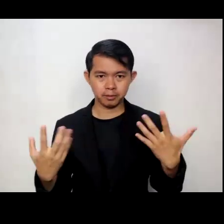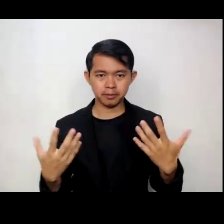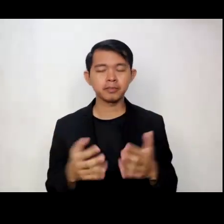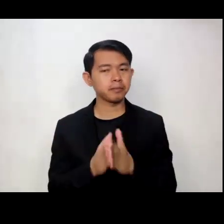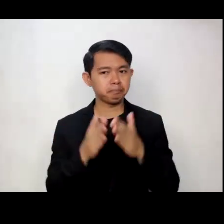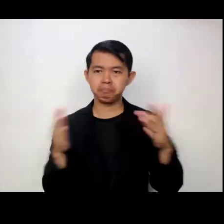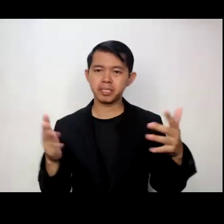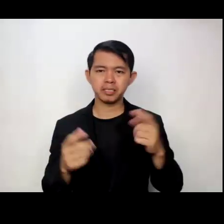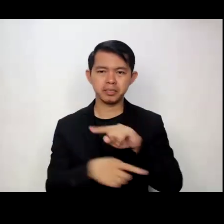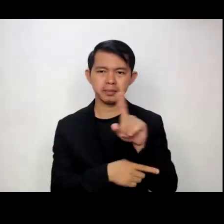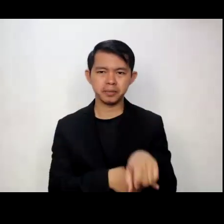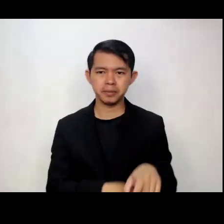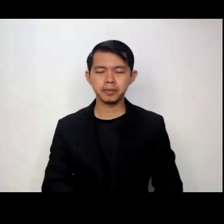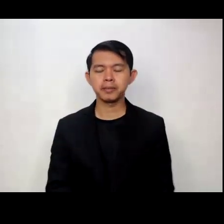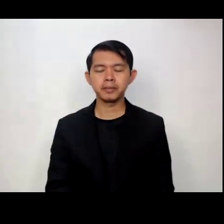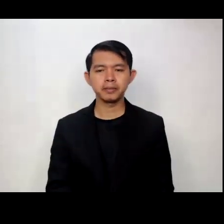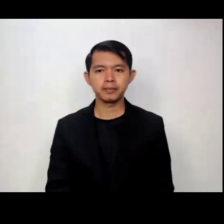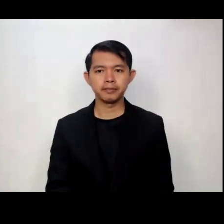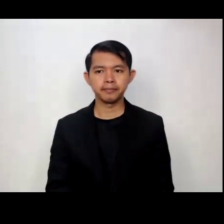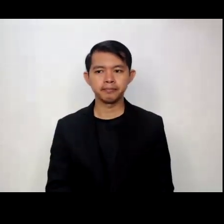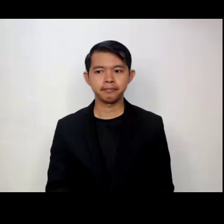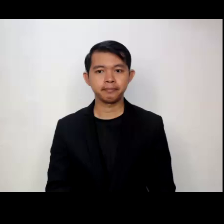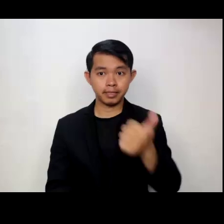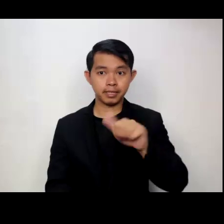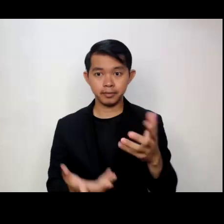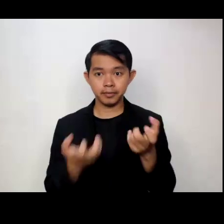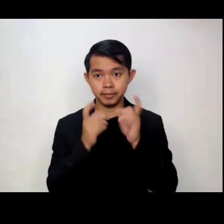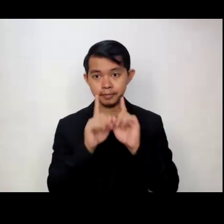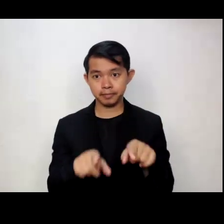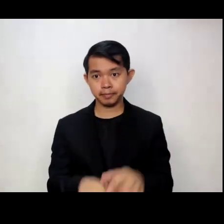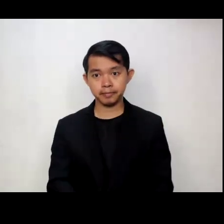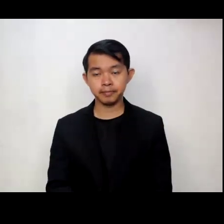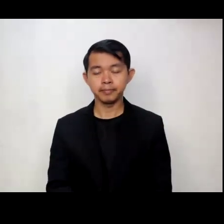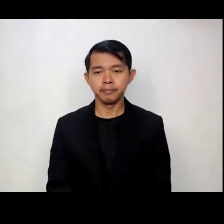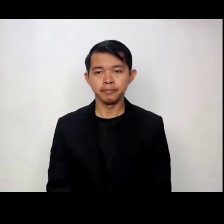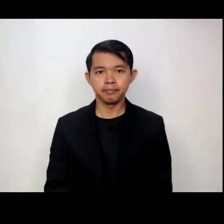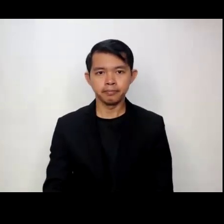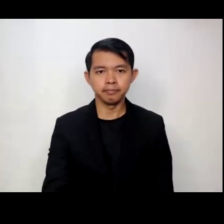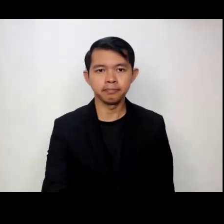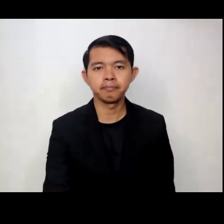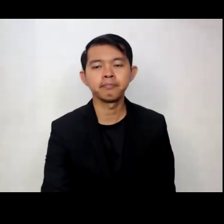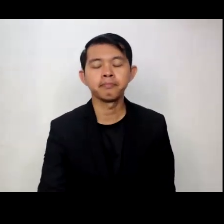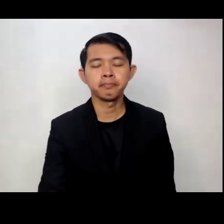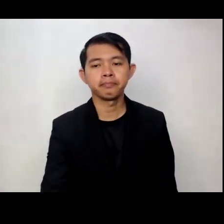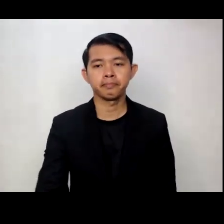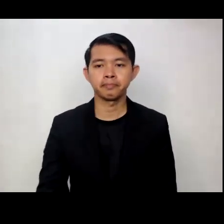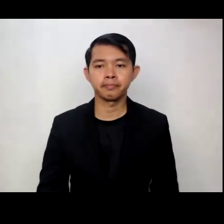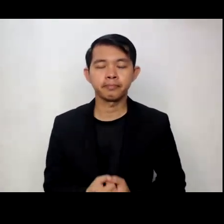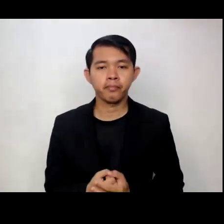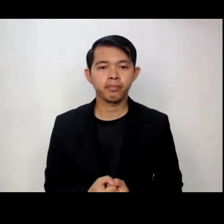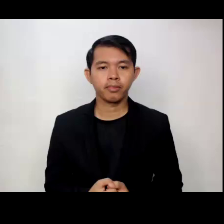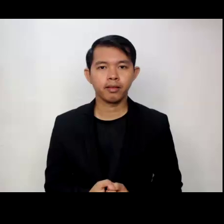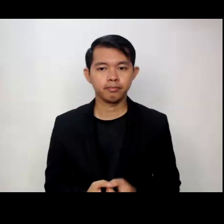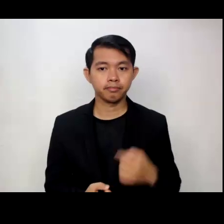question. Anyone who'd like to respond? I can briefly. Yeah, go ahead